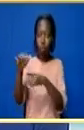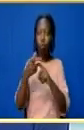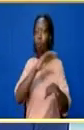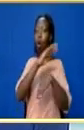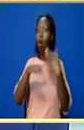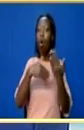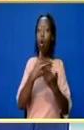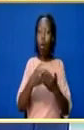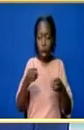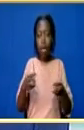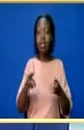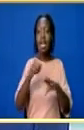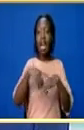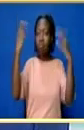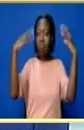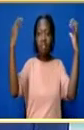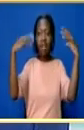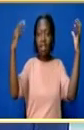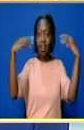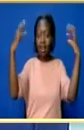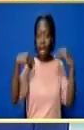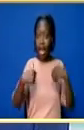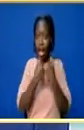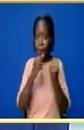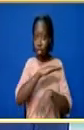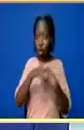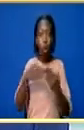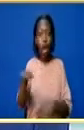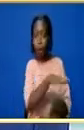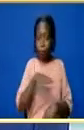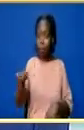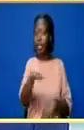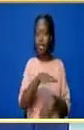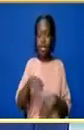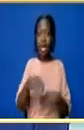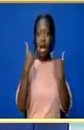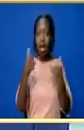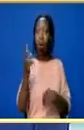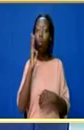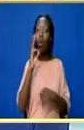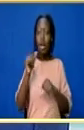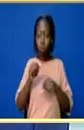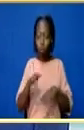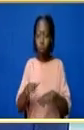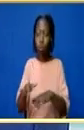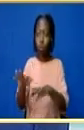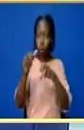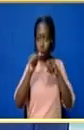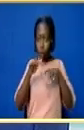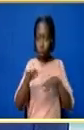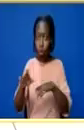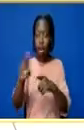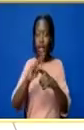raining, everywhere rains. Yes. Not specific paths. Yes. It rains everywhere. Yeah. So this water flows down. Then it